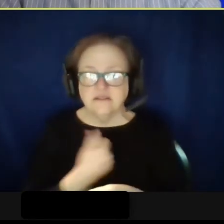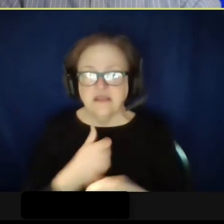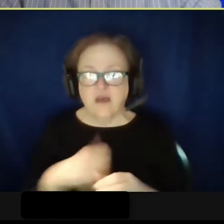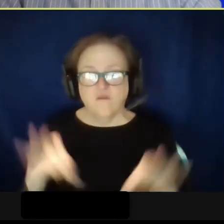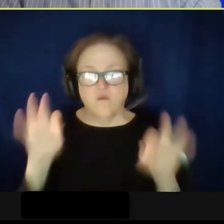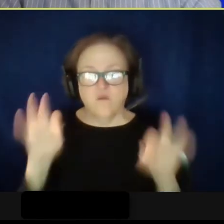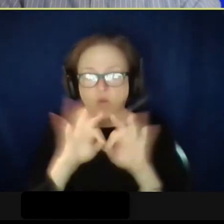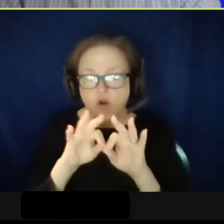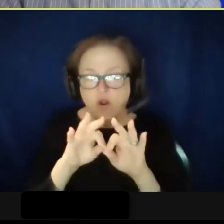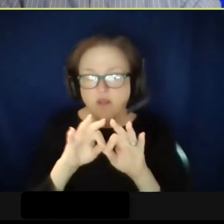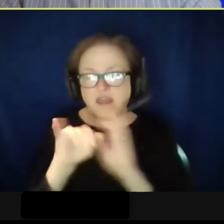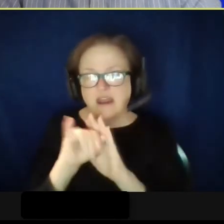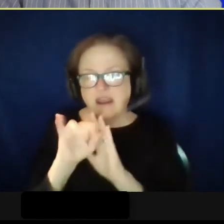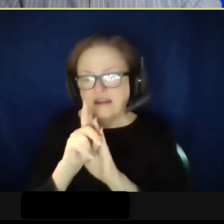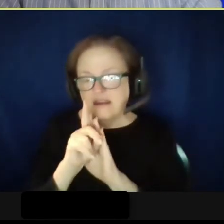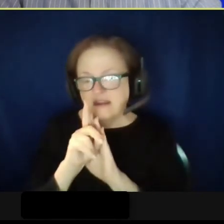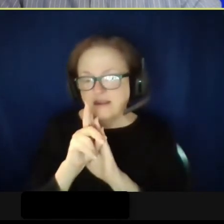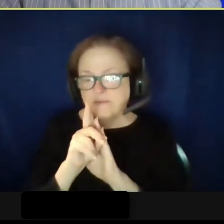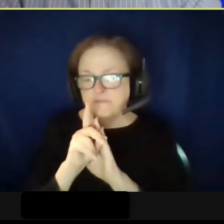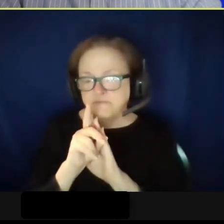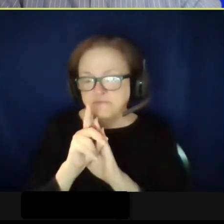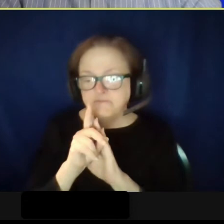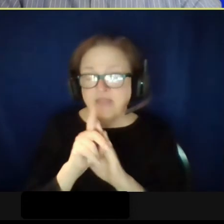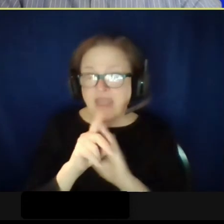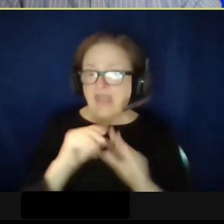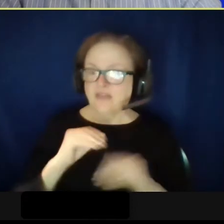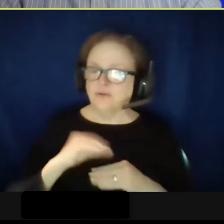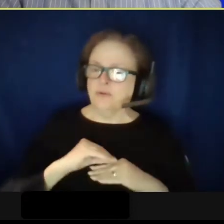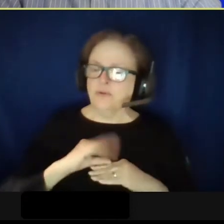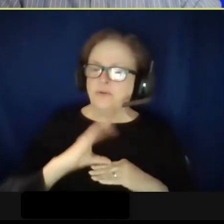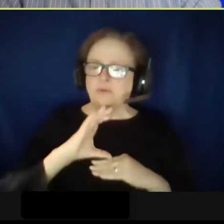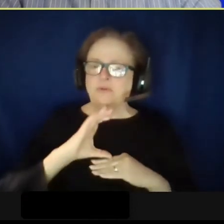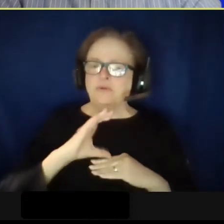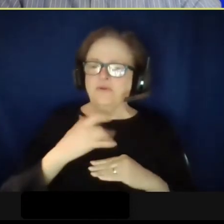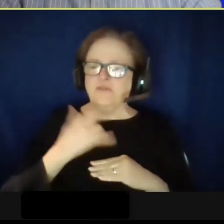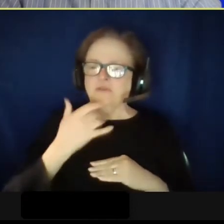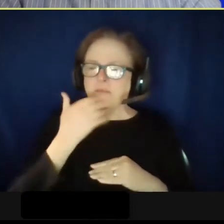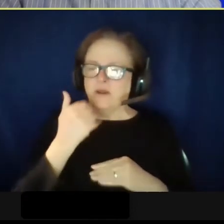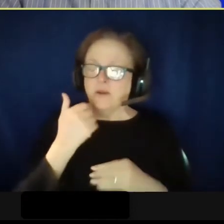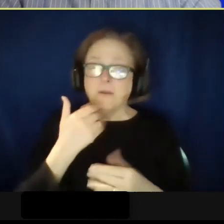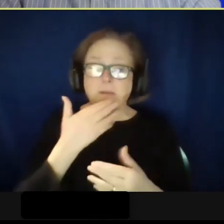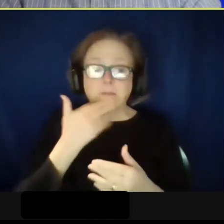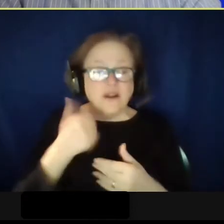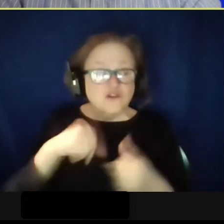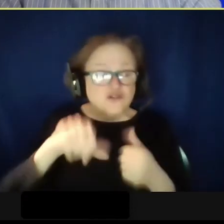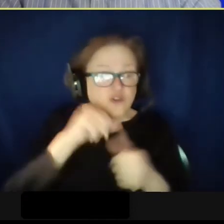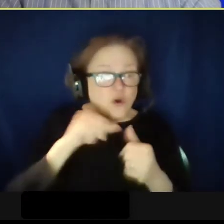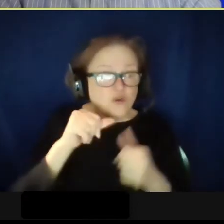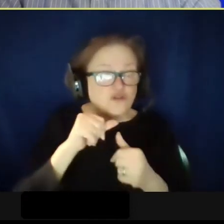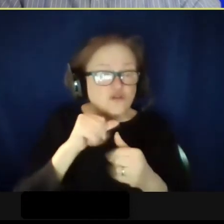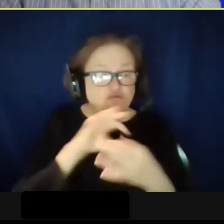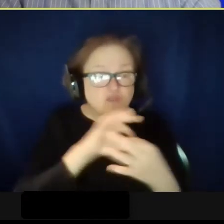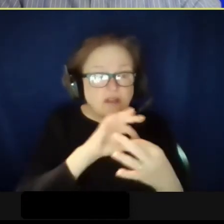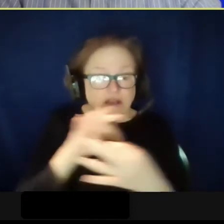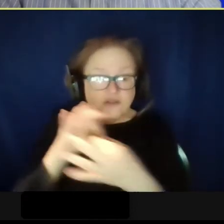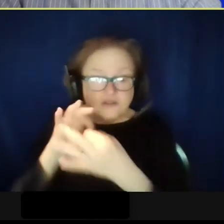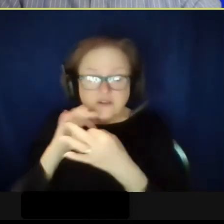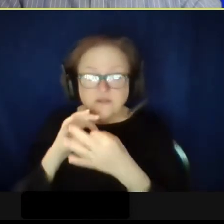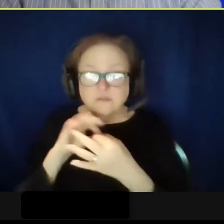turn build self-esteem. They also develop better social relationships, stronger independent living and coping skills,